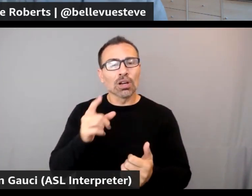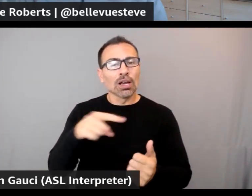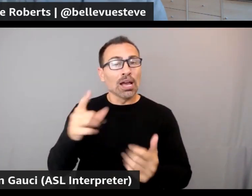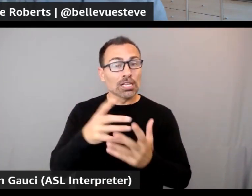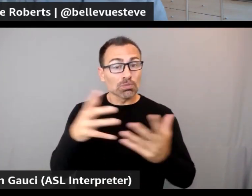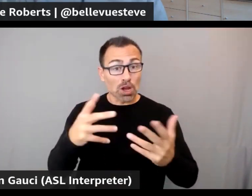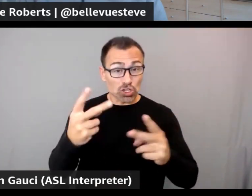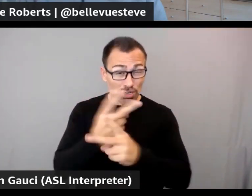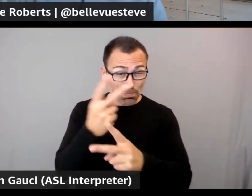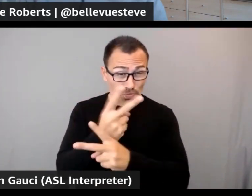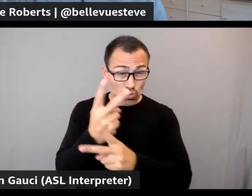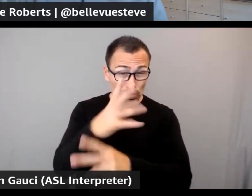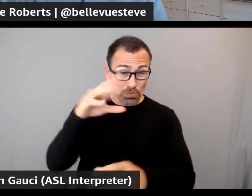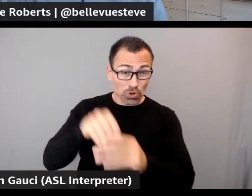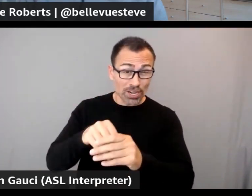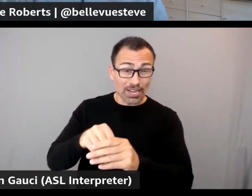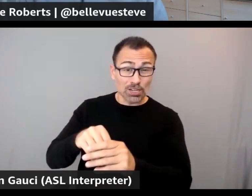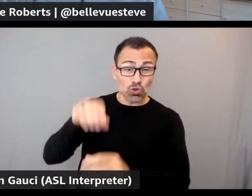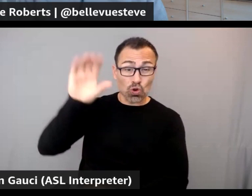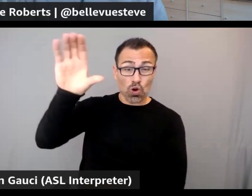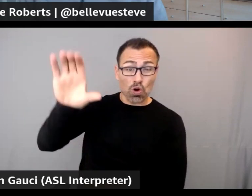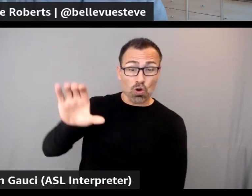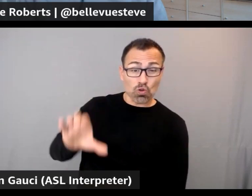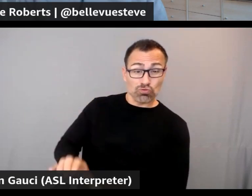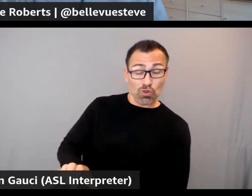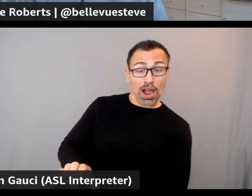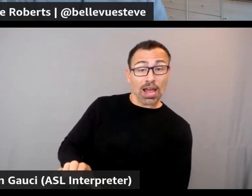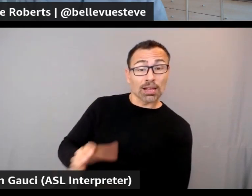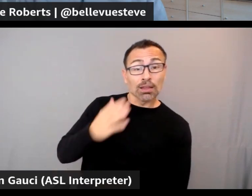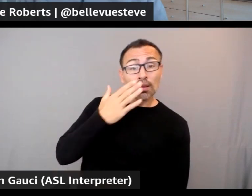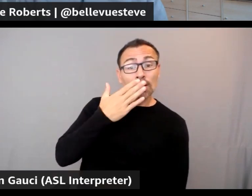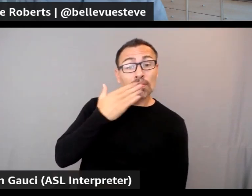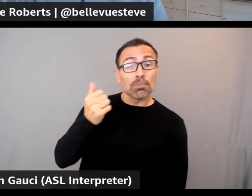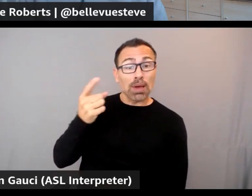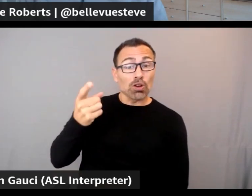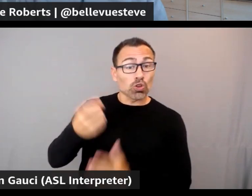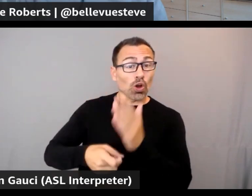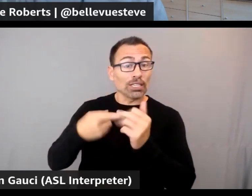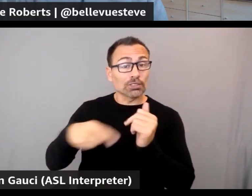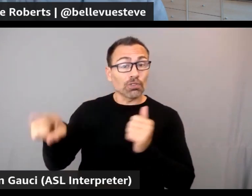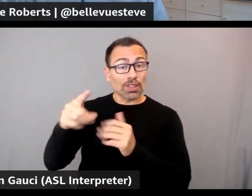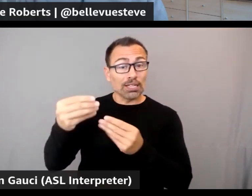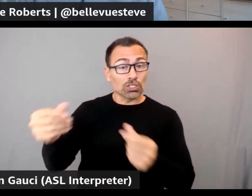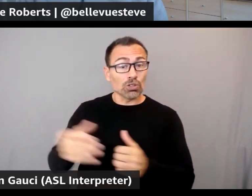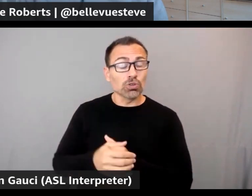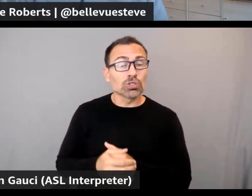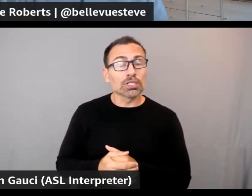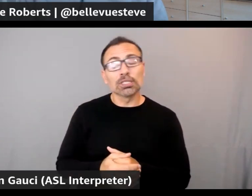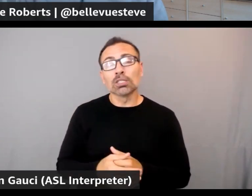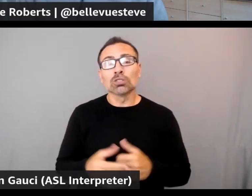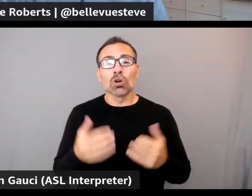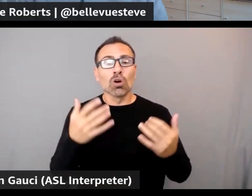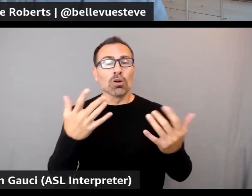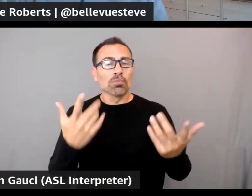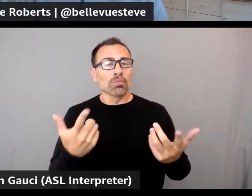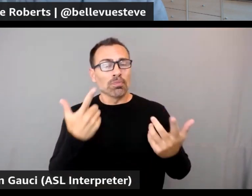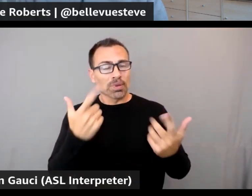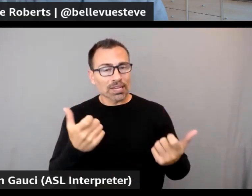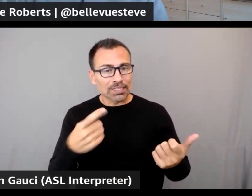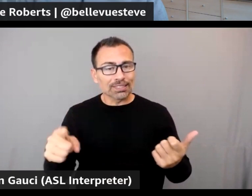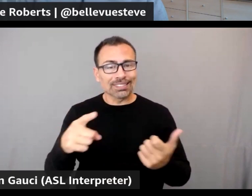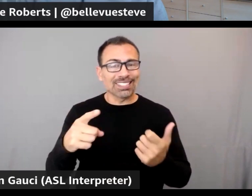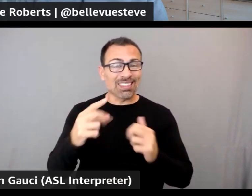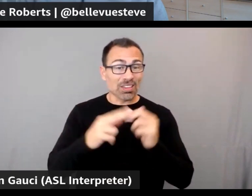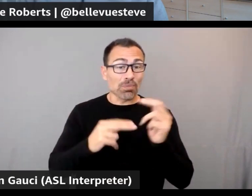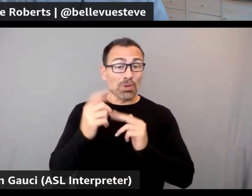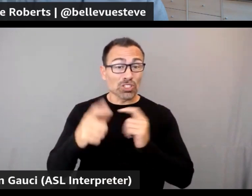rack, the better the cost structure of that compute solution will be. So the chips we're building, because they're purposely built for machine, like